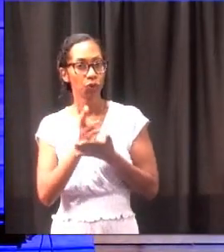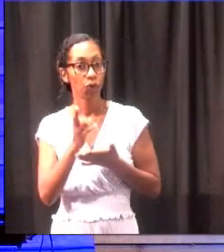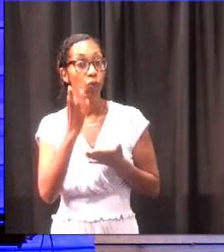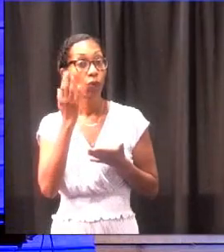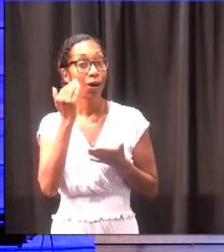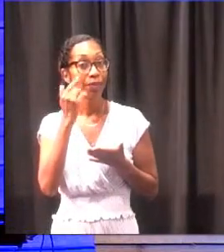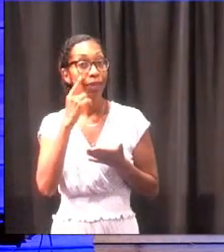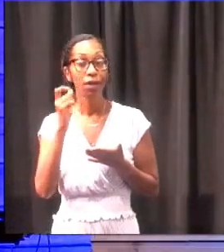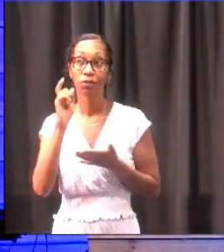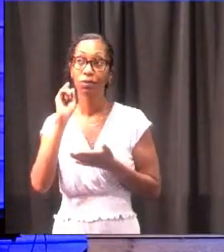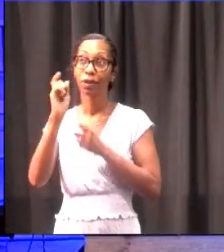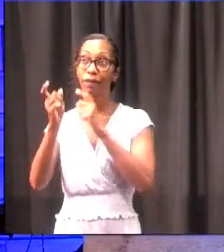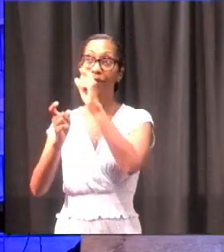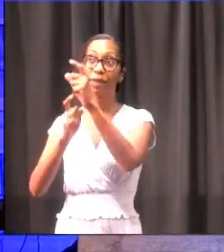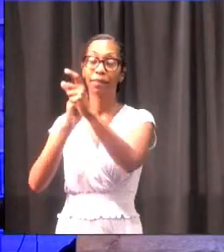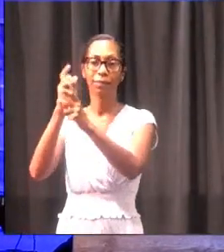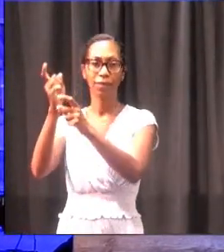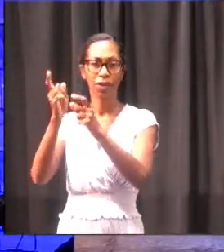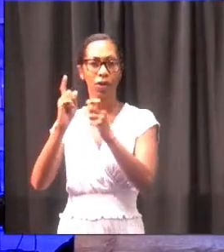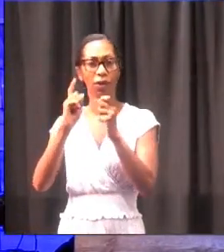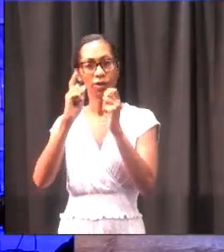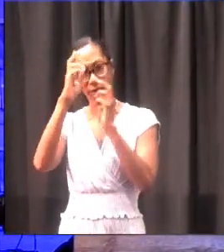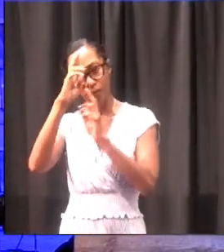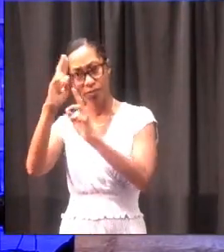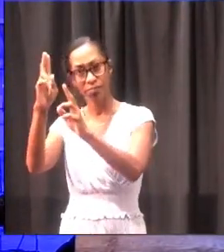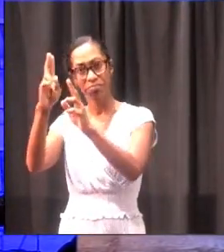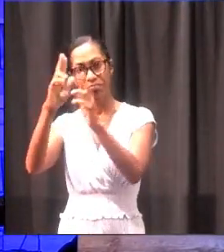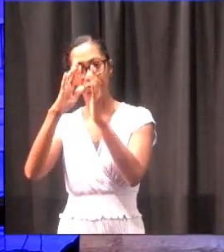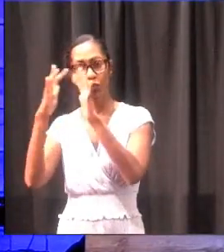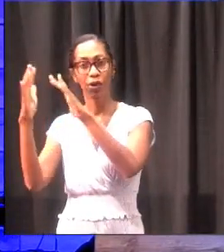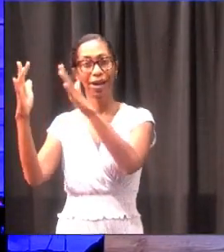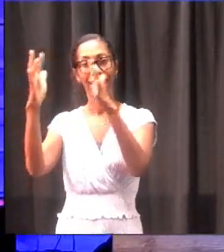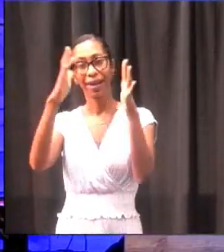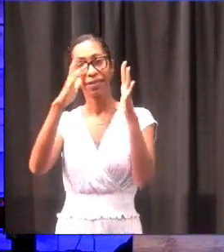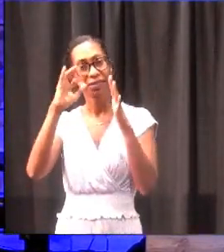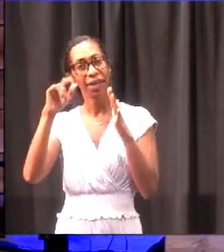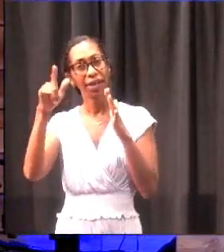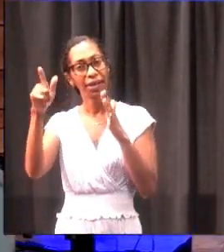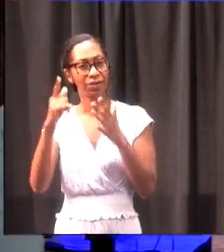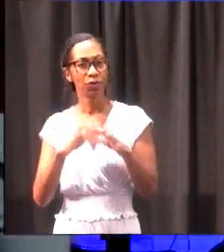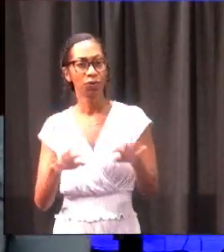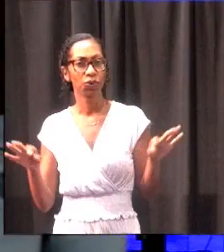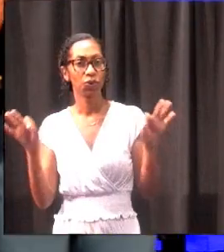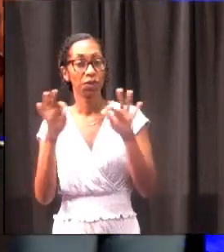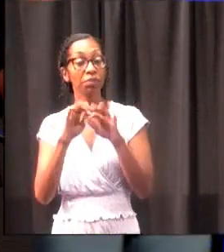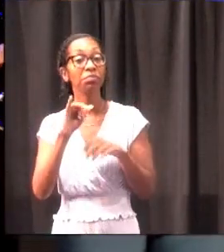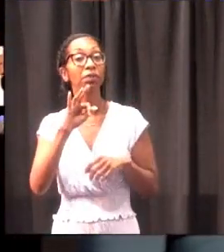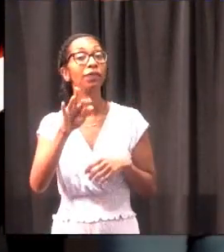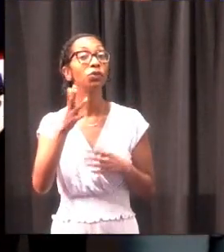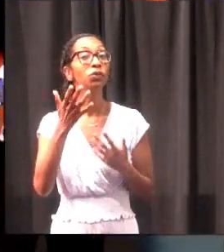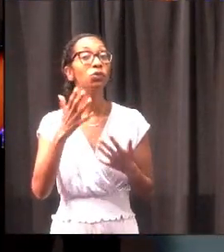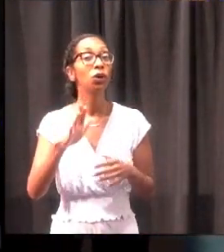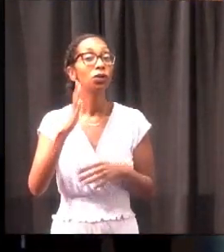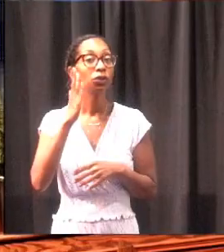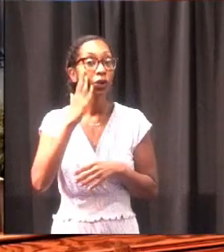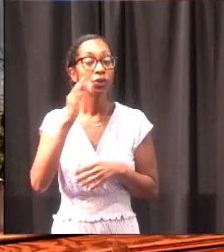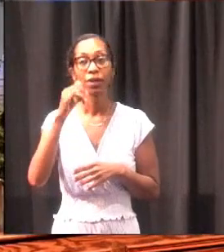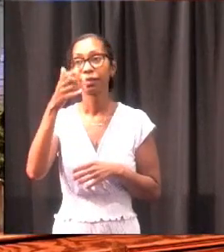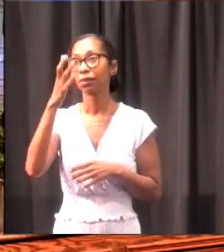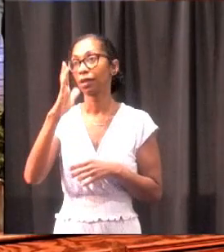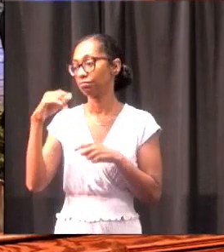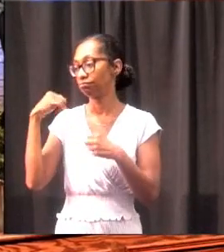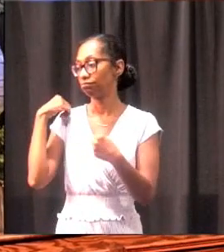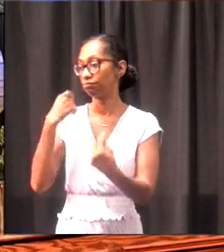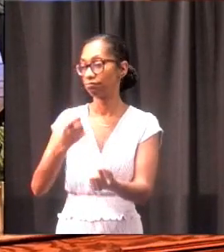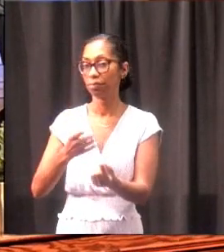rightly deserves. And when you know God has been good to you, even in your homes and his sanctuary, you give him the